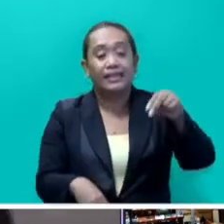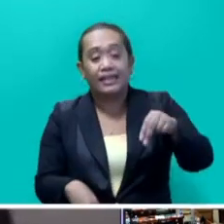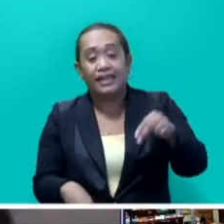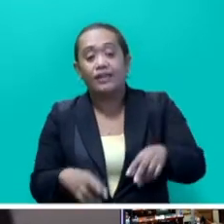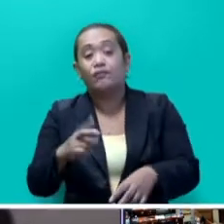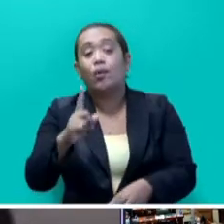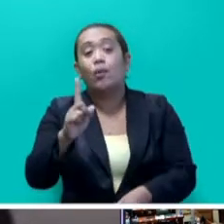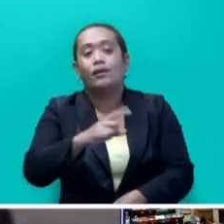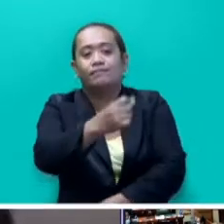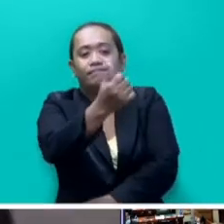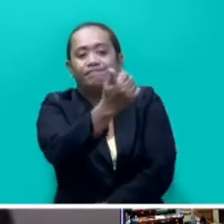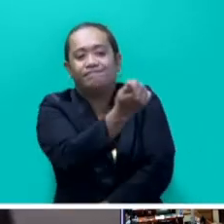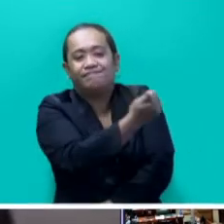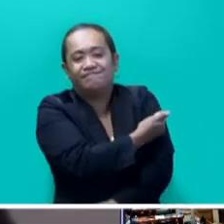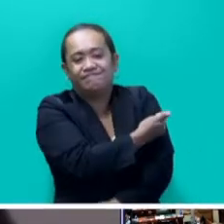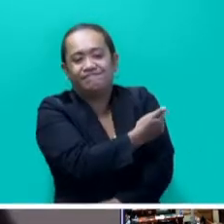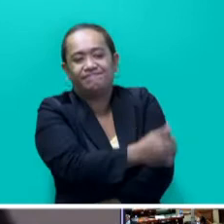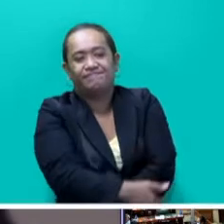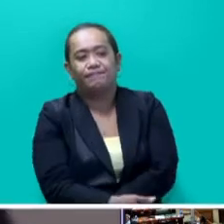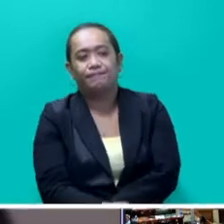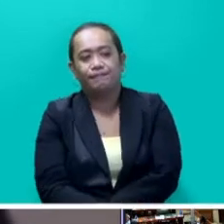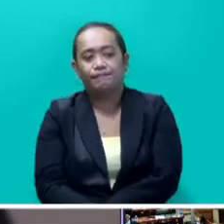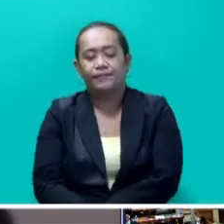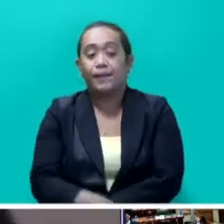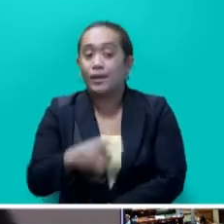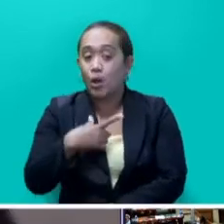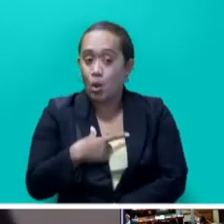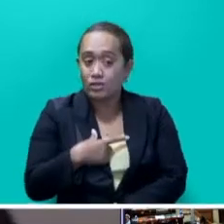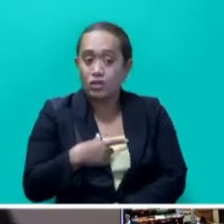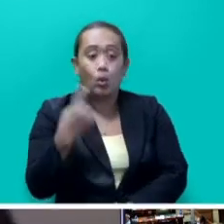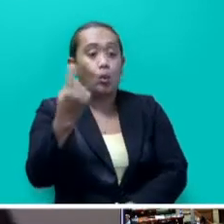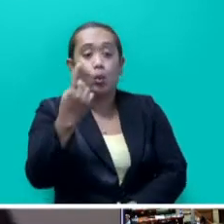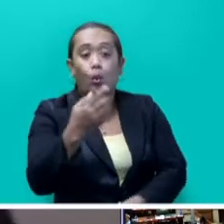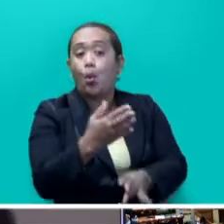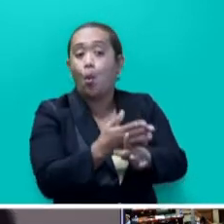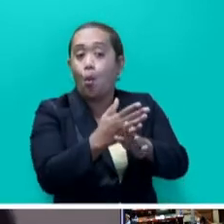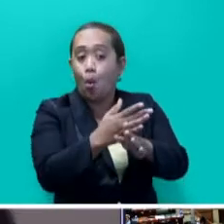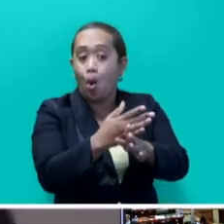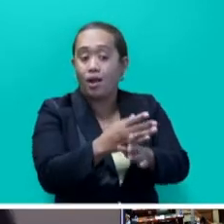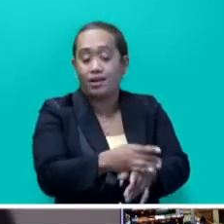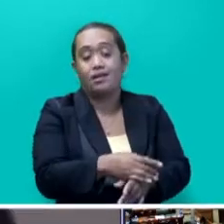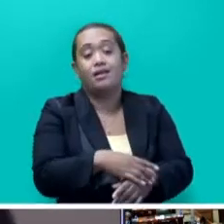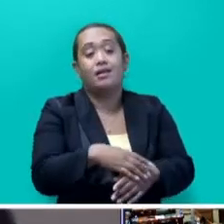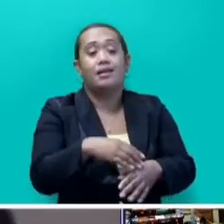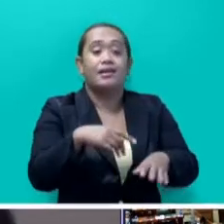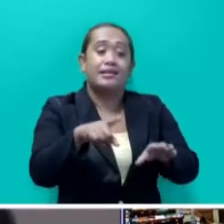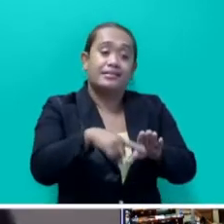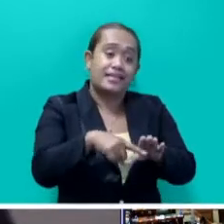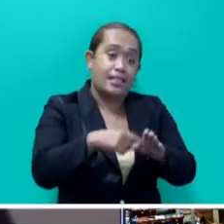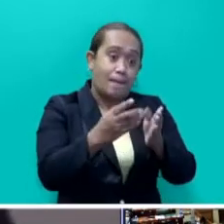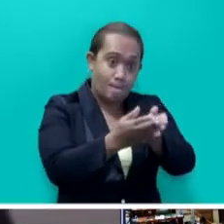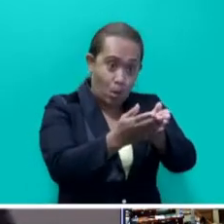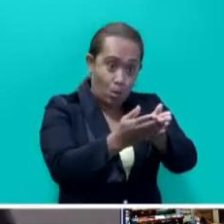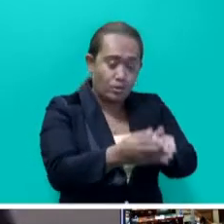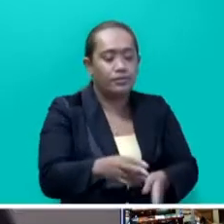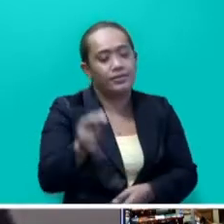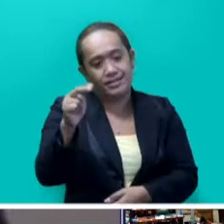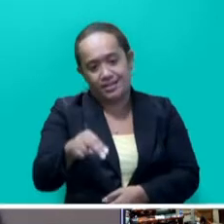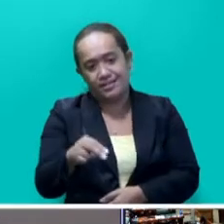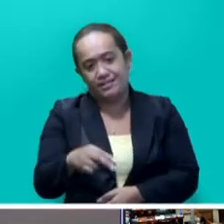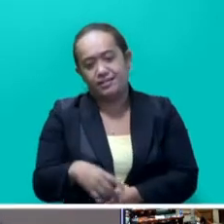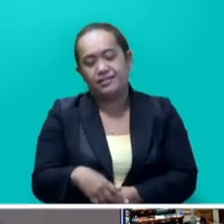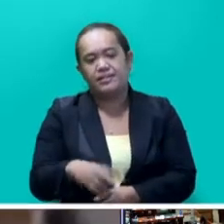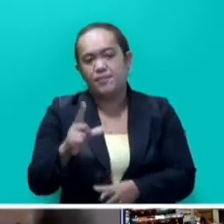importance of seafarers, for without seafarers, the ships do not move. And this is particularly for countries where vaccines are not